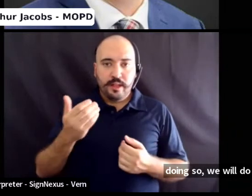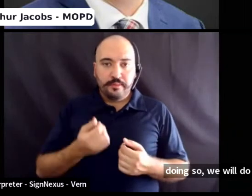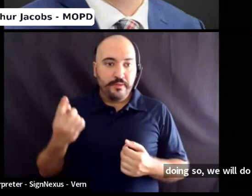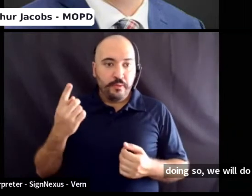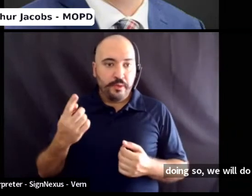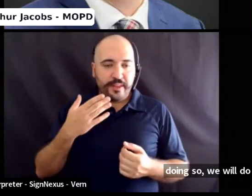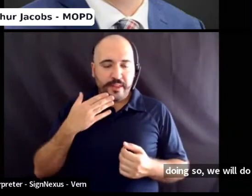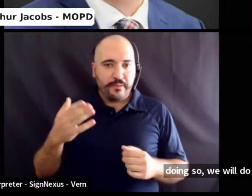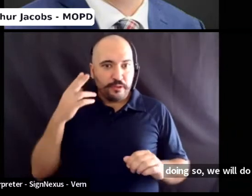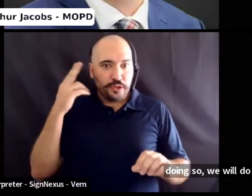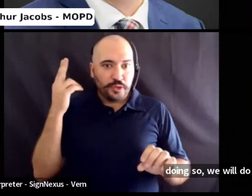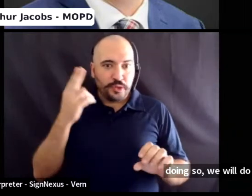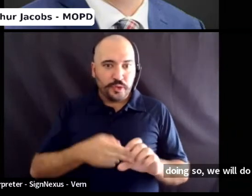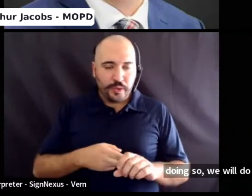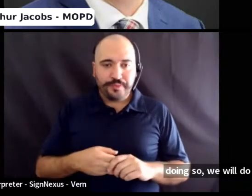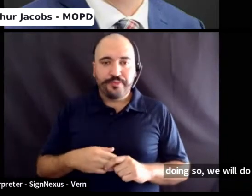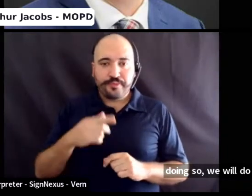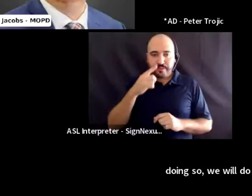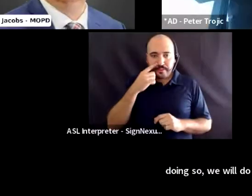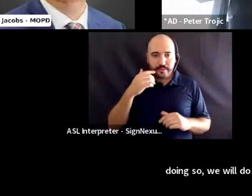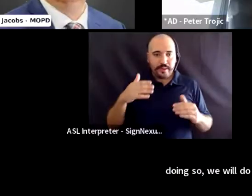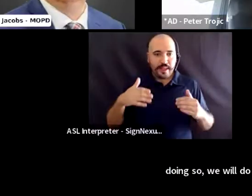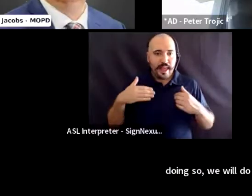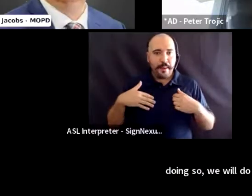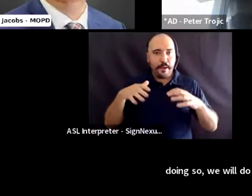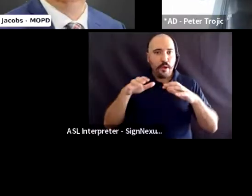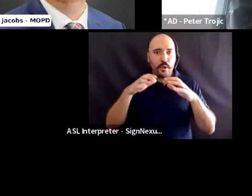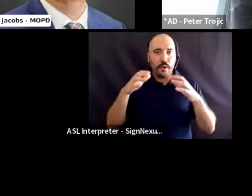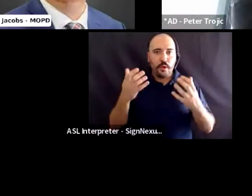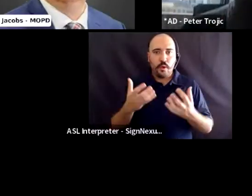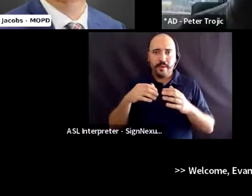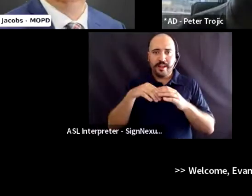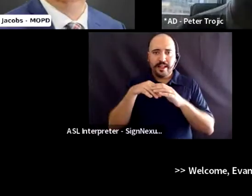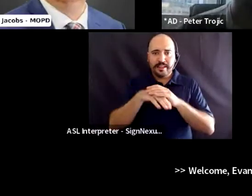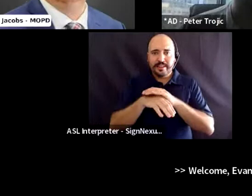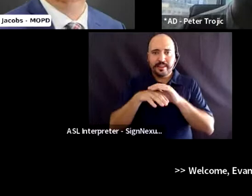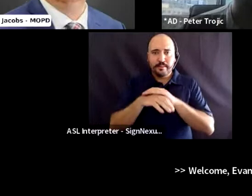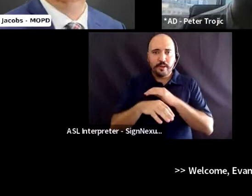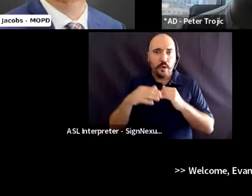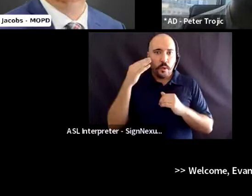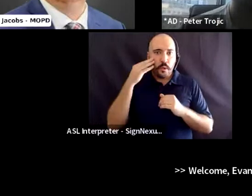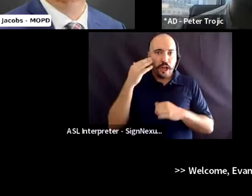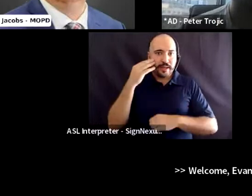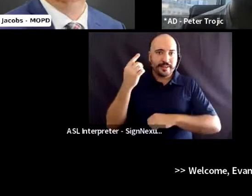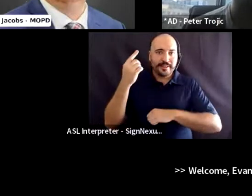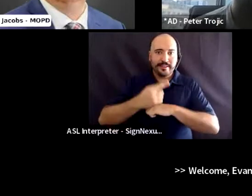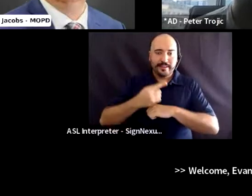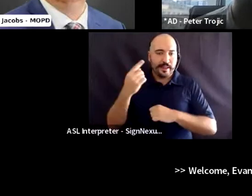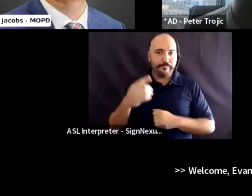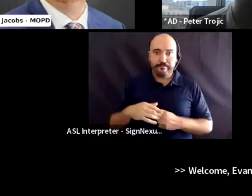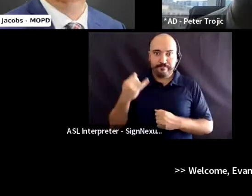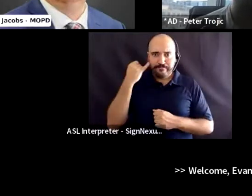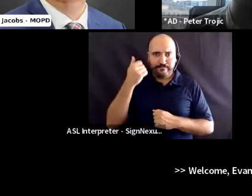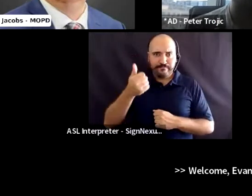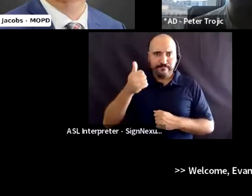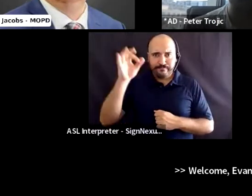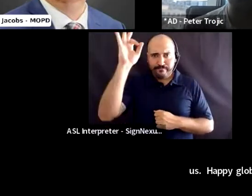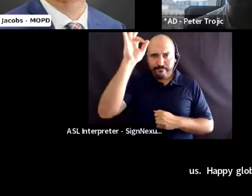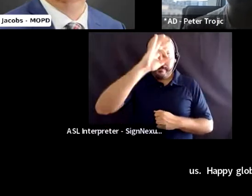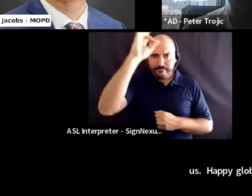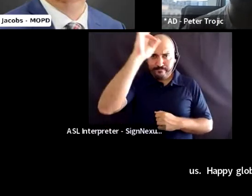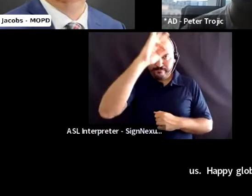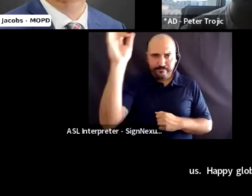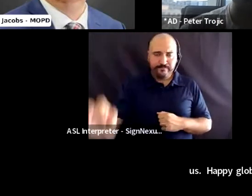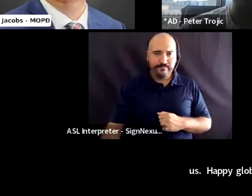for joining us. Happy Global Accessibility Awareness Day. If you didn't know, it is a day